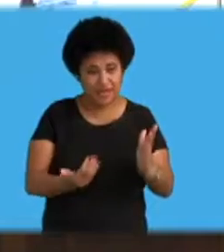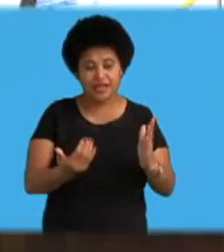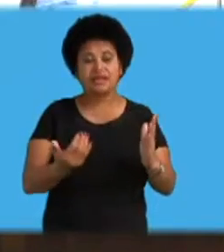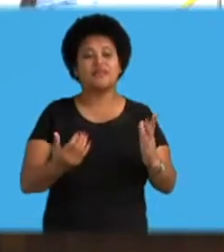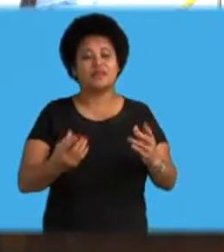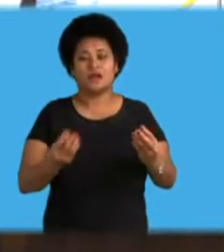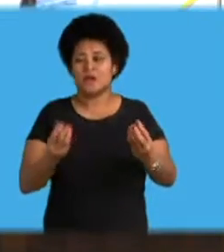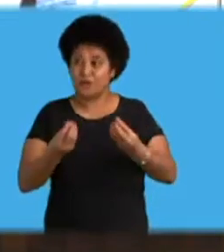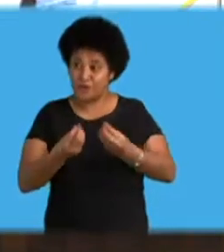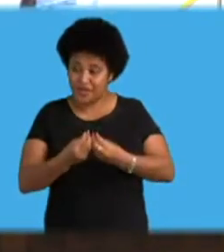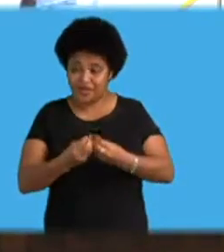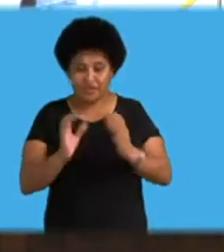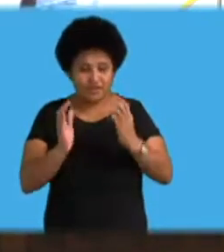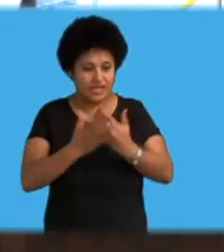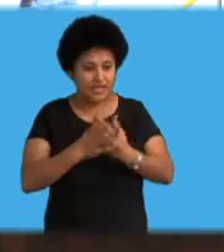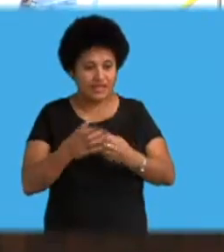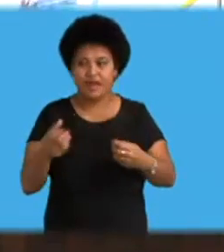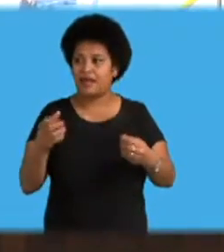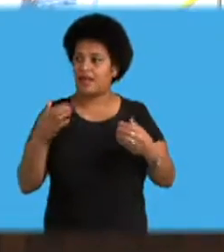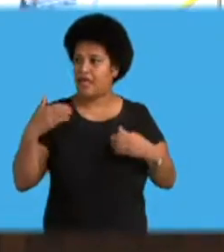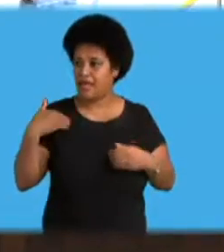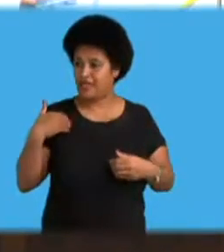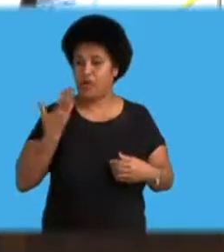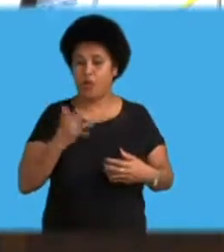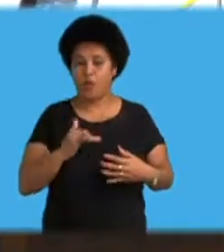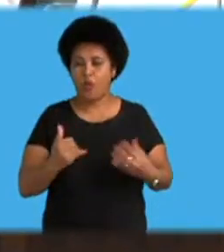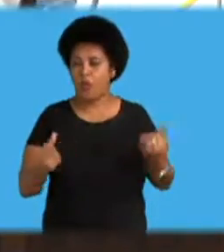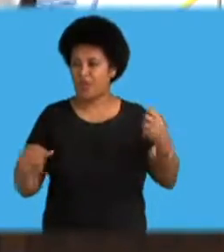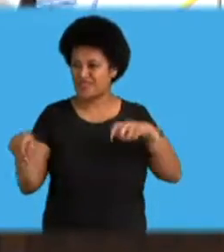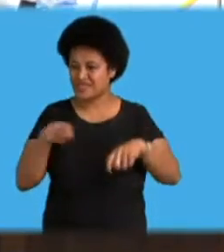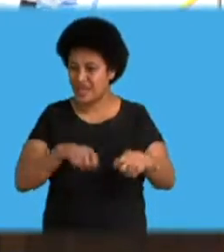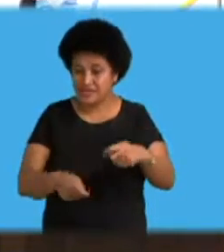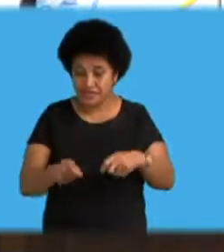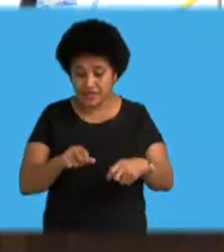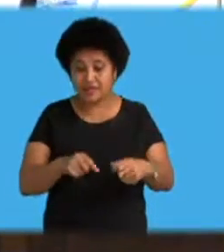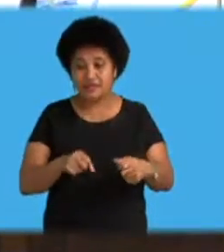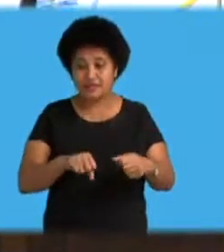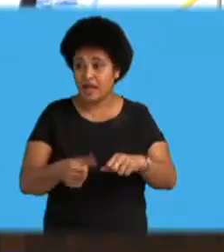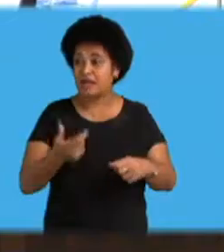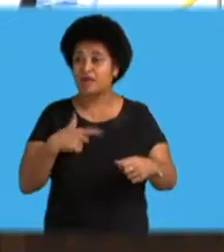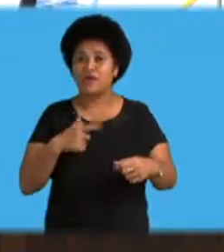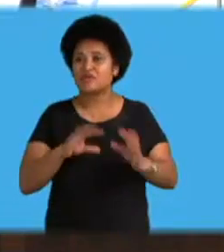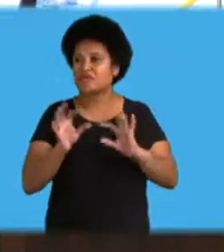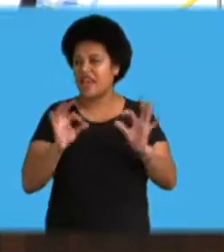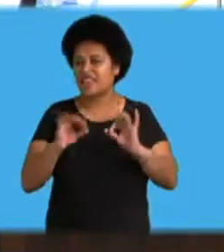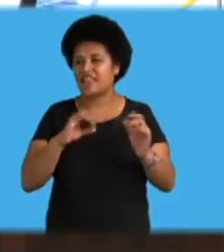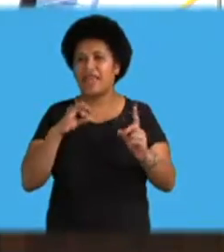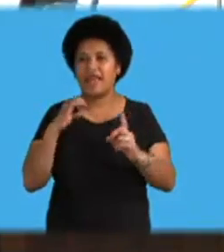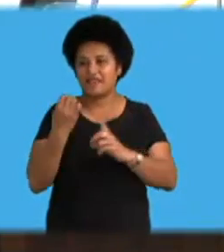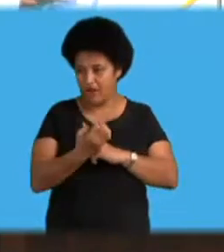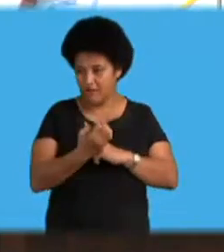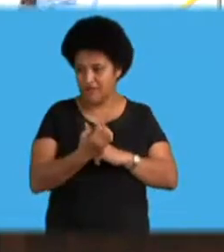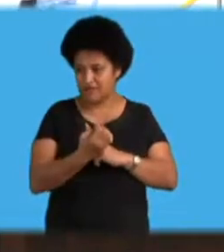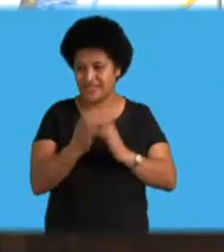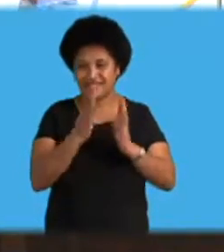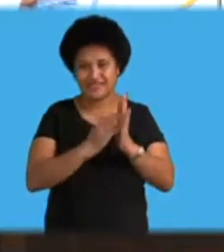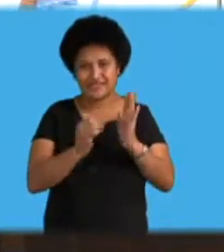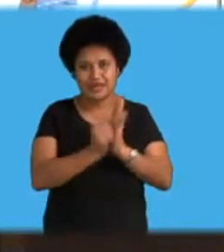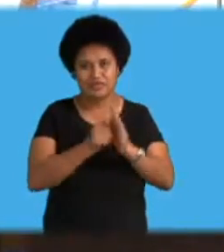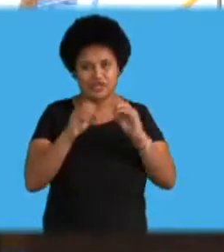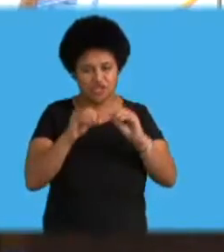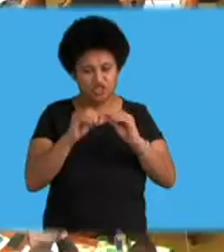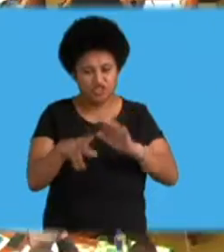science studies, given the fact that there is no environmental subject being taught at primary school level? Thank you, Honorable